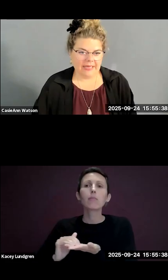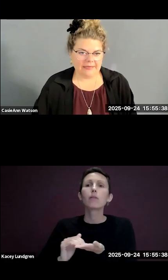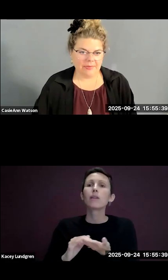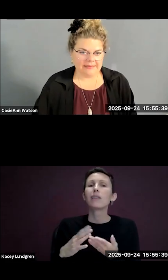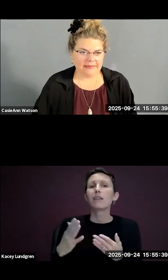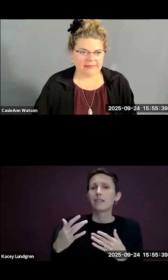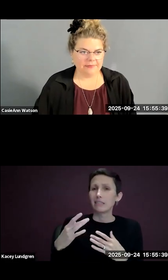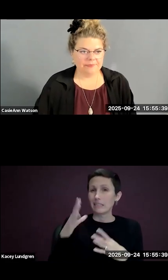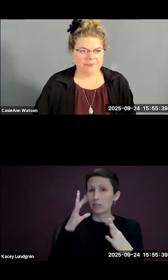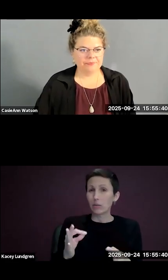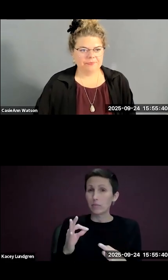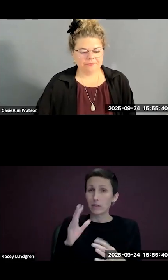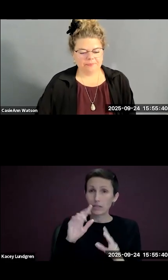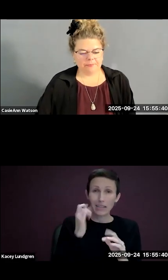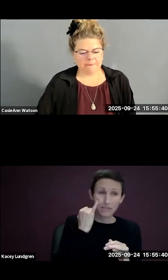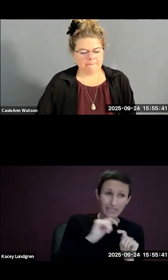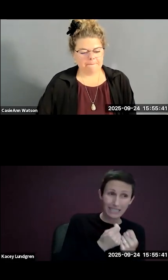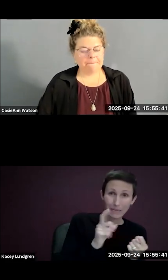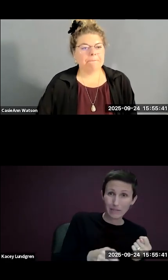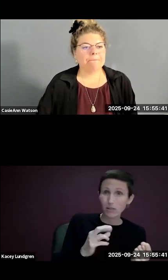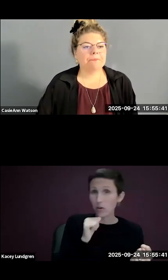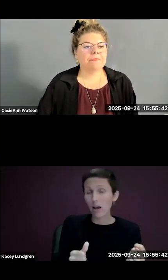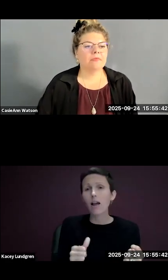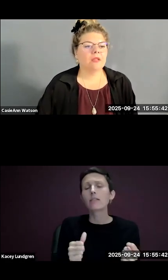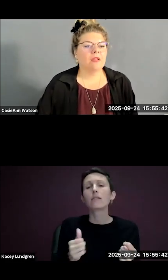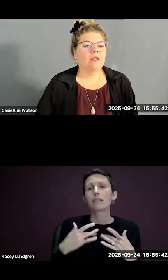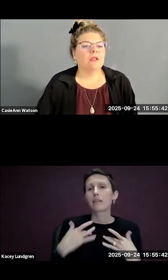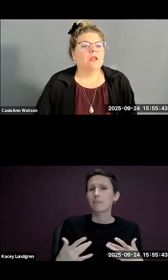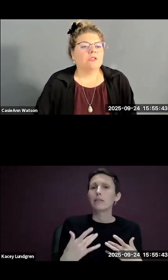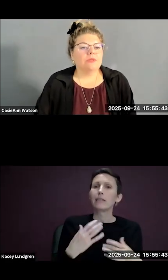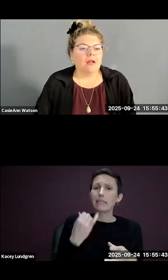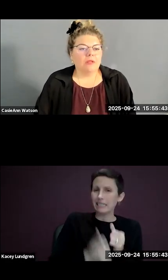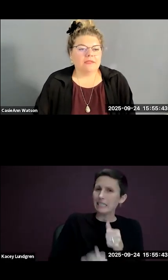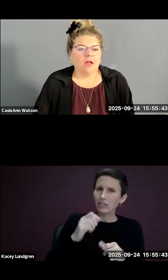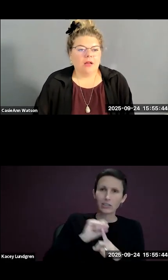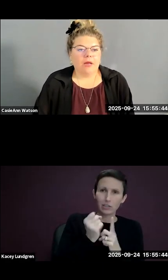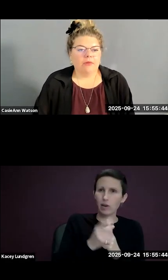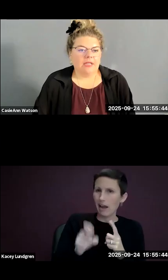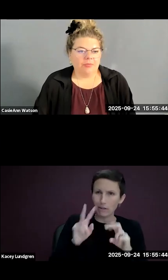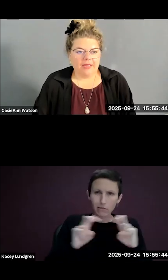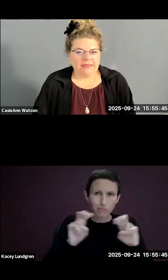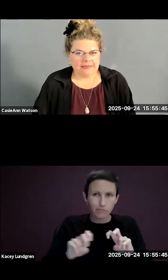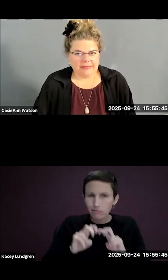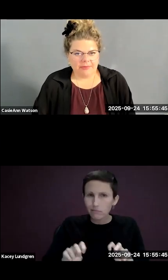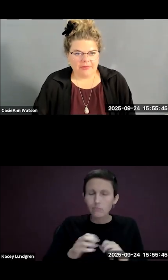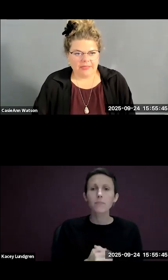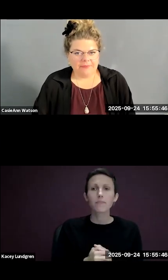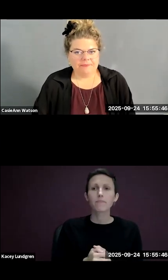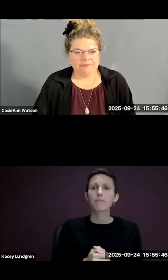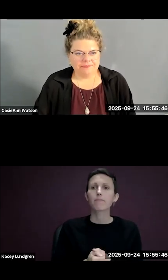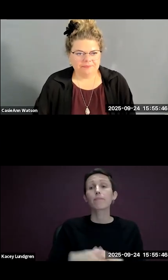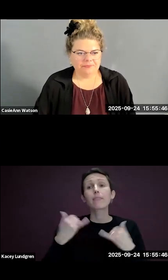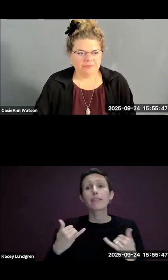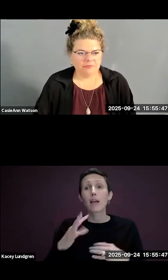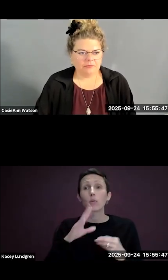case-by-case basis. So now let's talk about DeafBlind